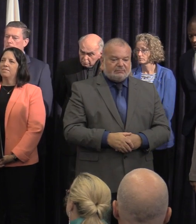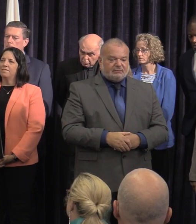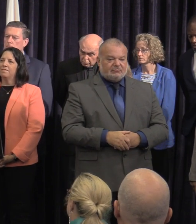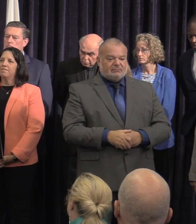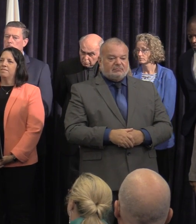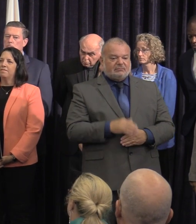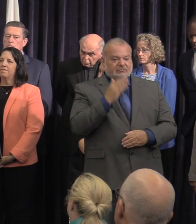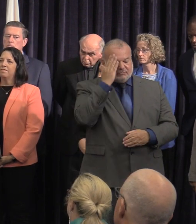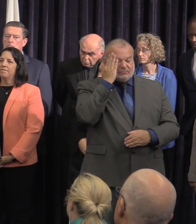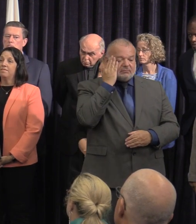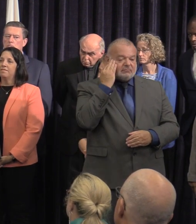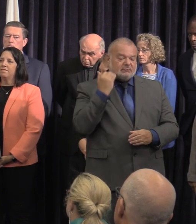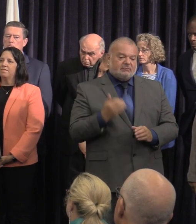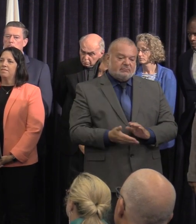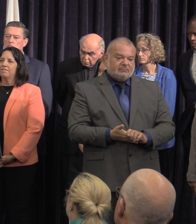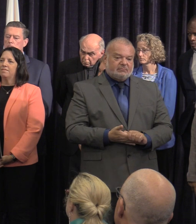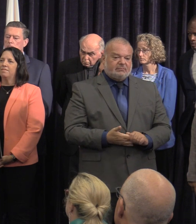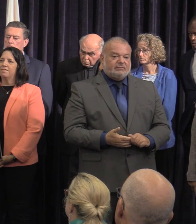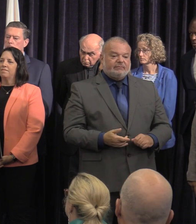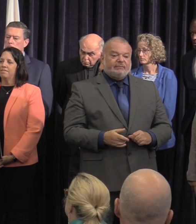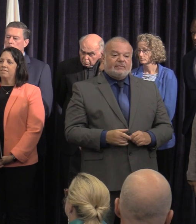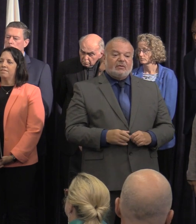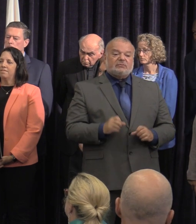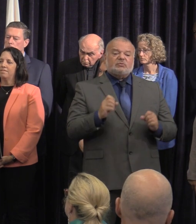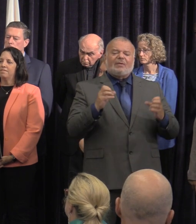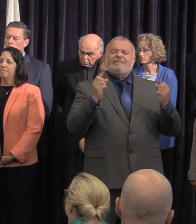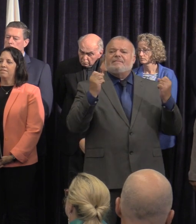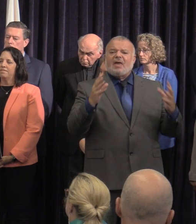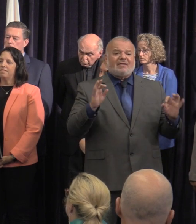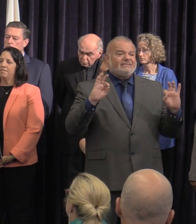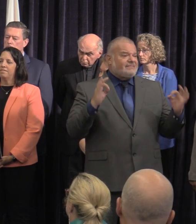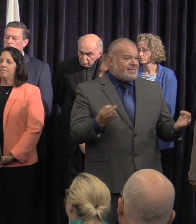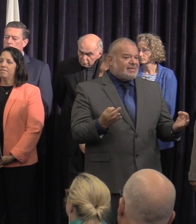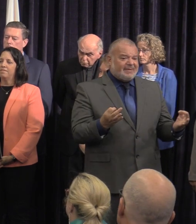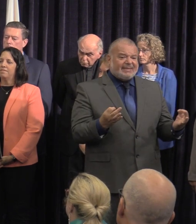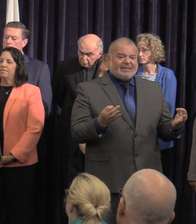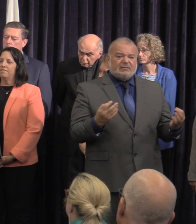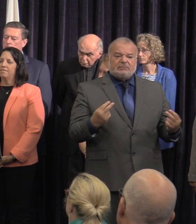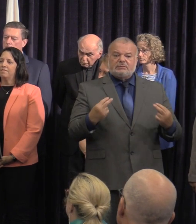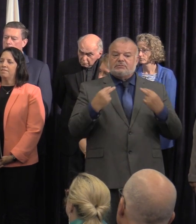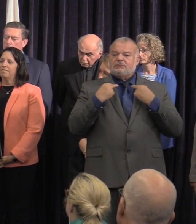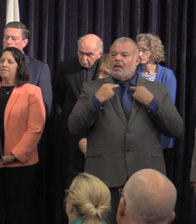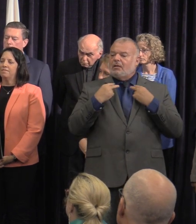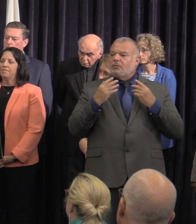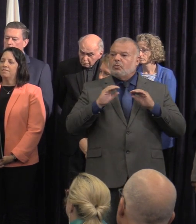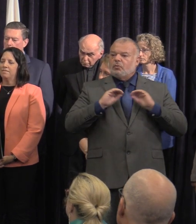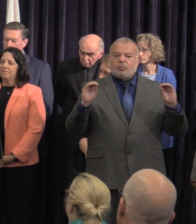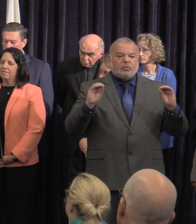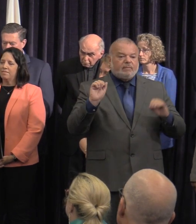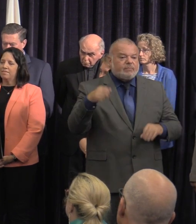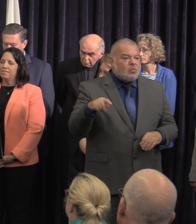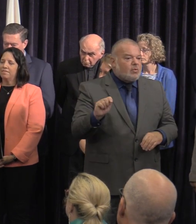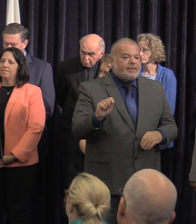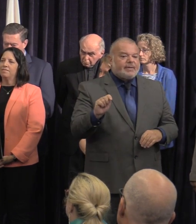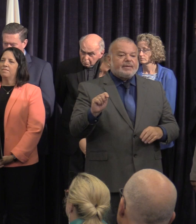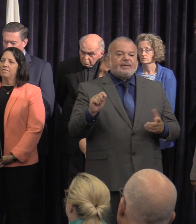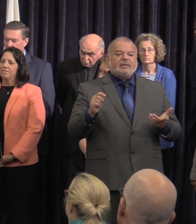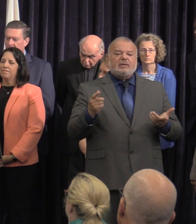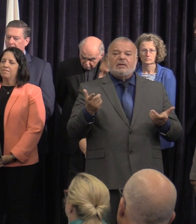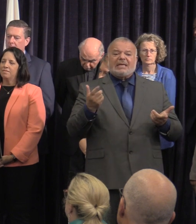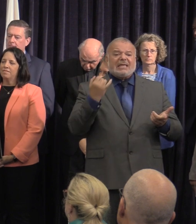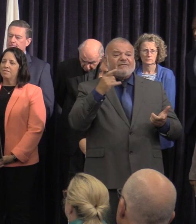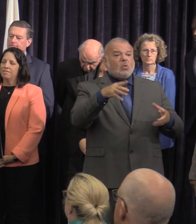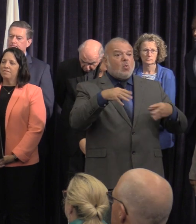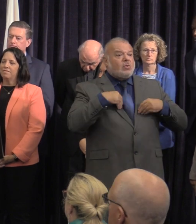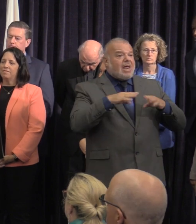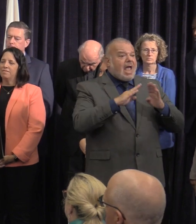can and should be able to prevent from becoming homeless. I ask all the landlords, all the communities, to